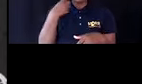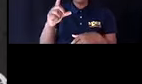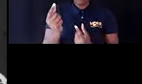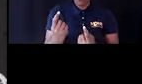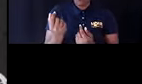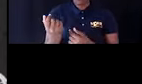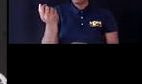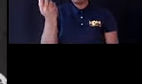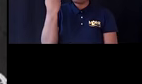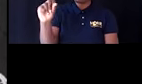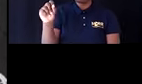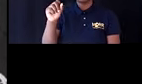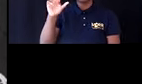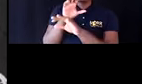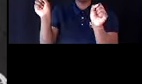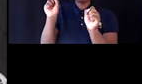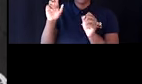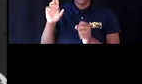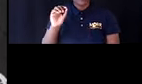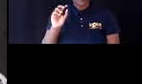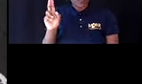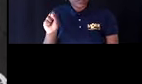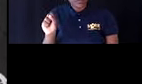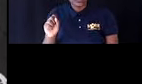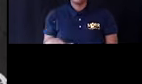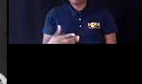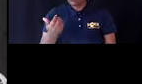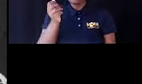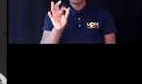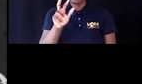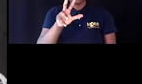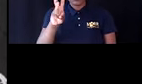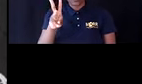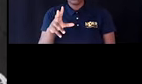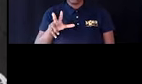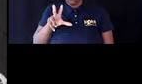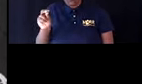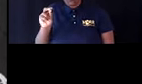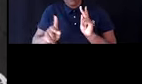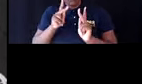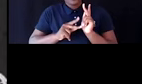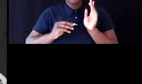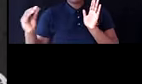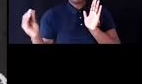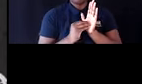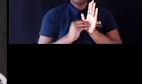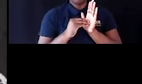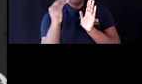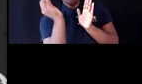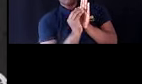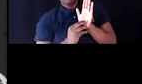in 1896, 30 people going on record that they care about the wealth, about